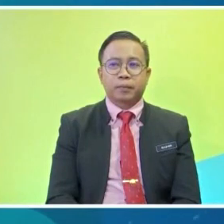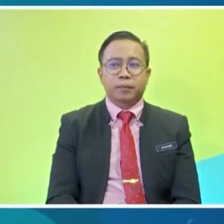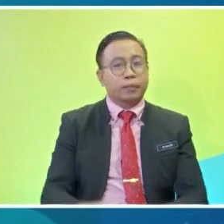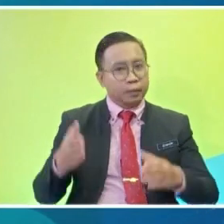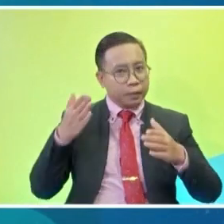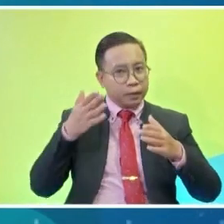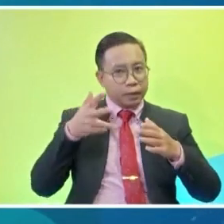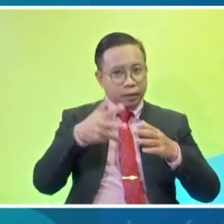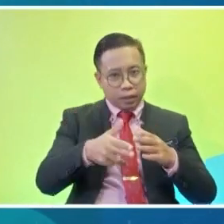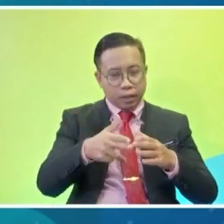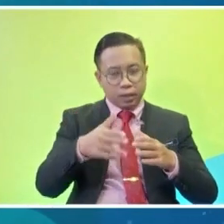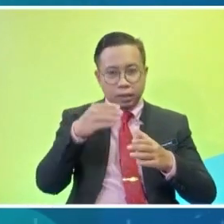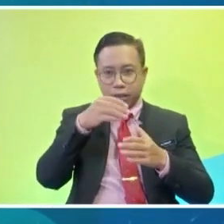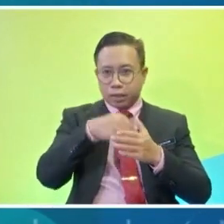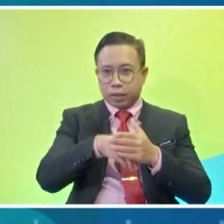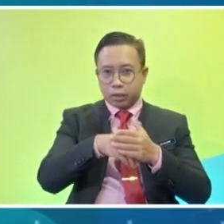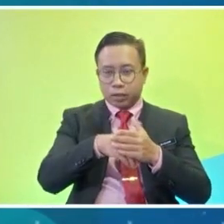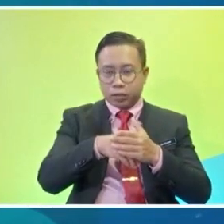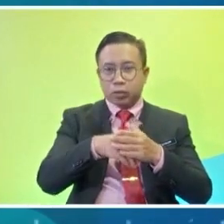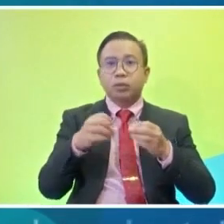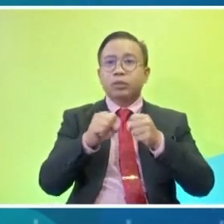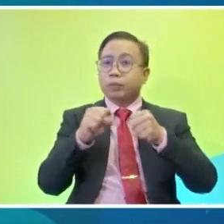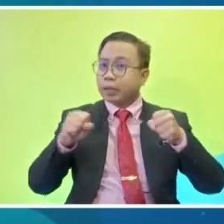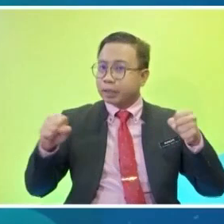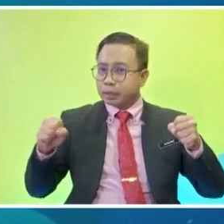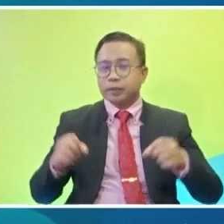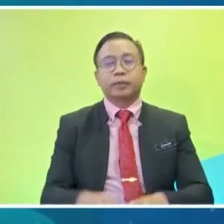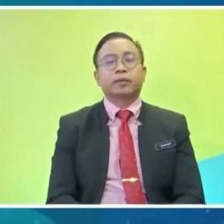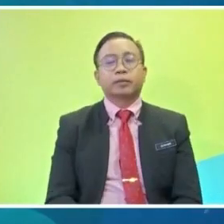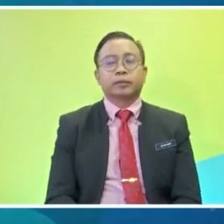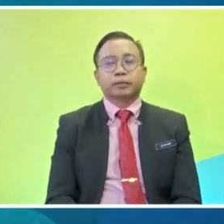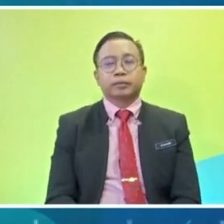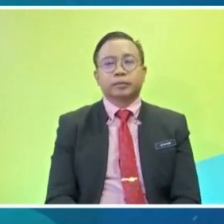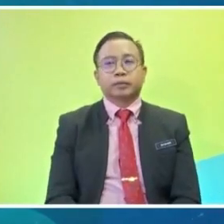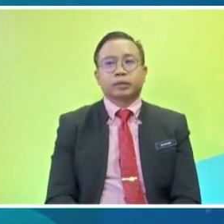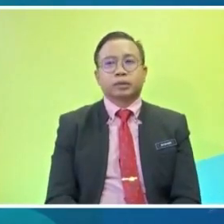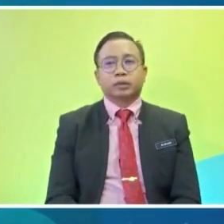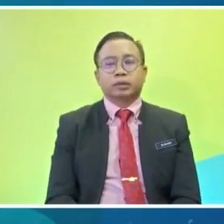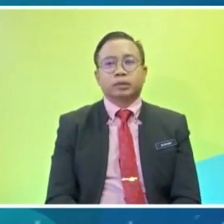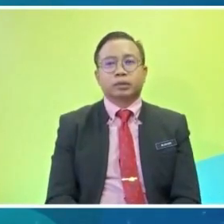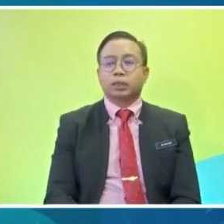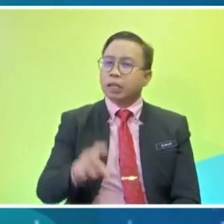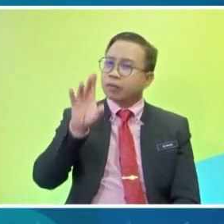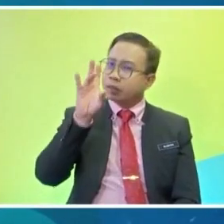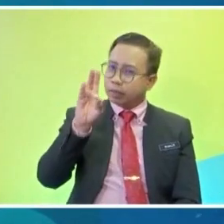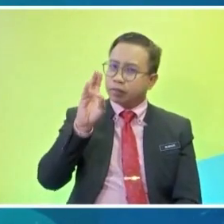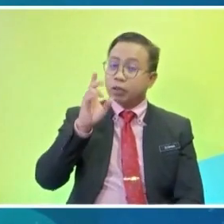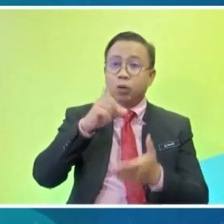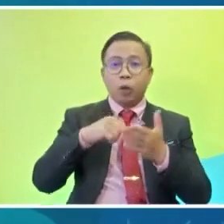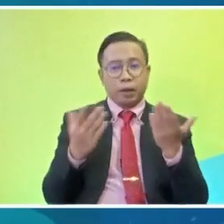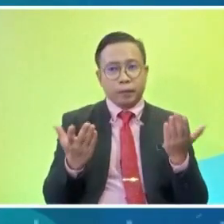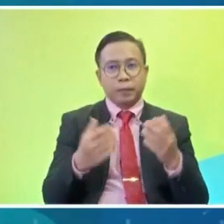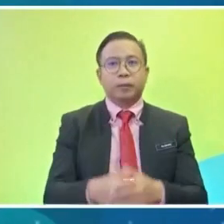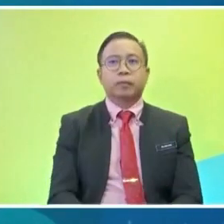Cut the flat sheets into spaghetti. Very good. And what about step number seven? Yes,